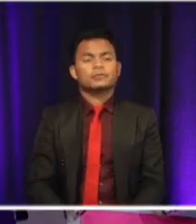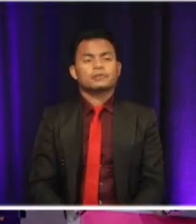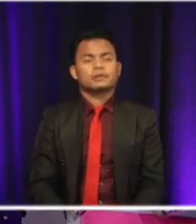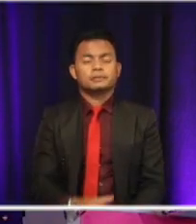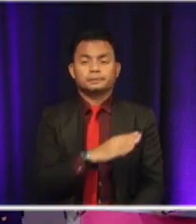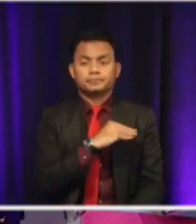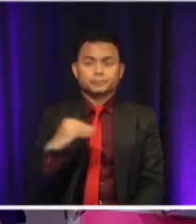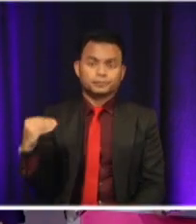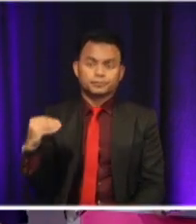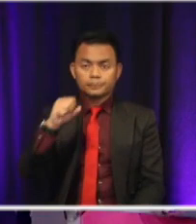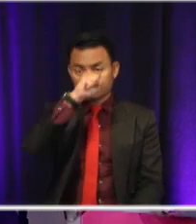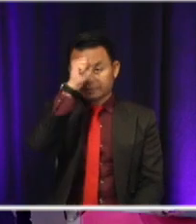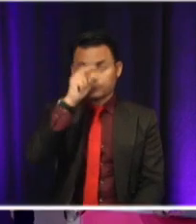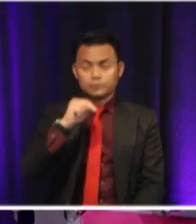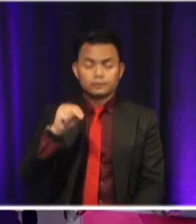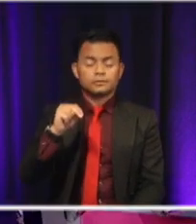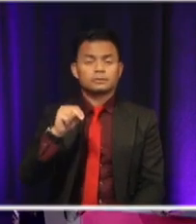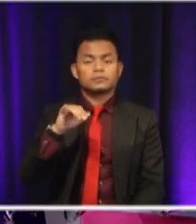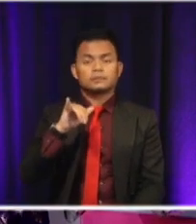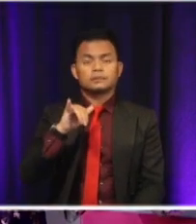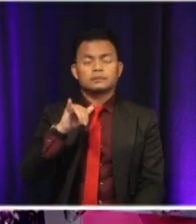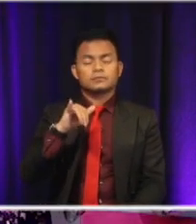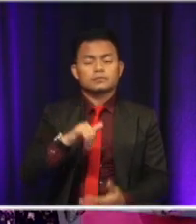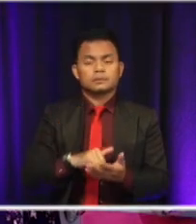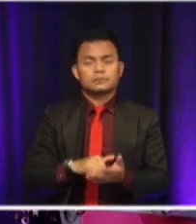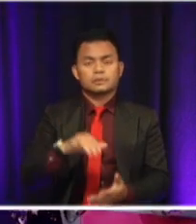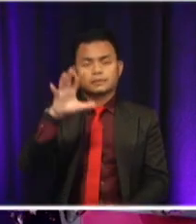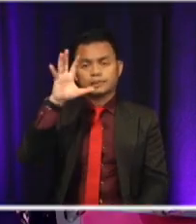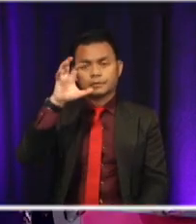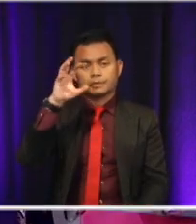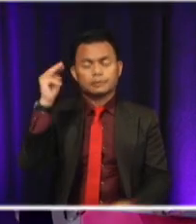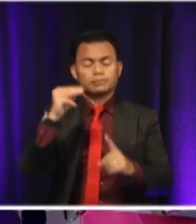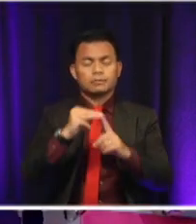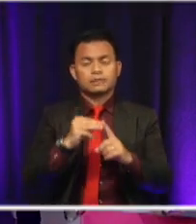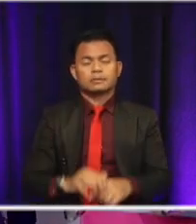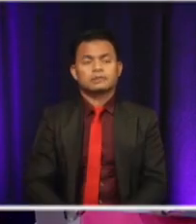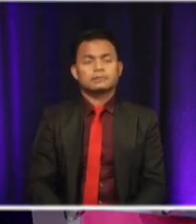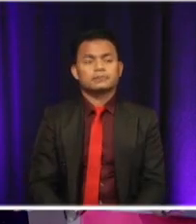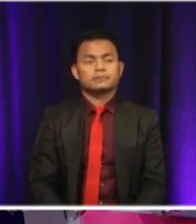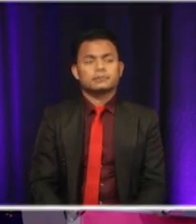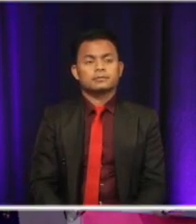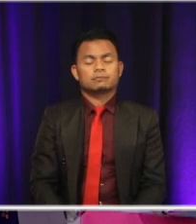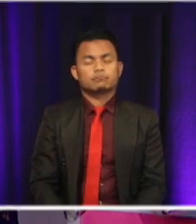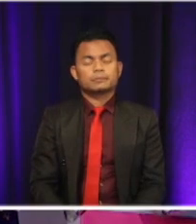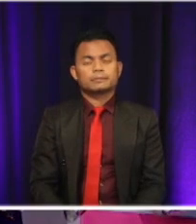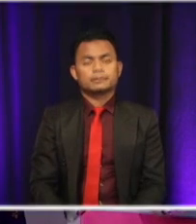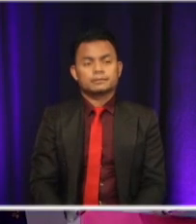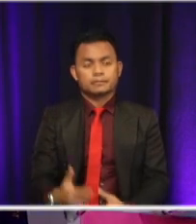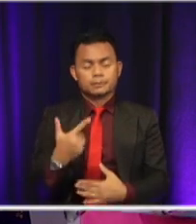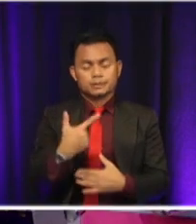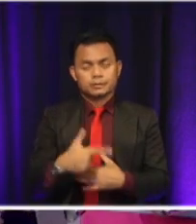is the question for 15 marks. How would a candidate answer after reading the